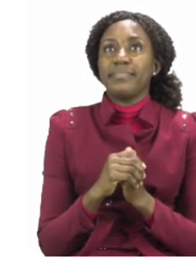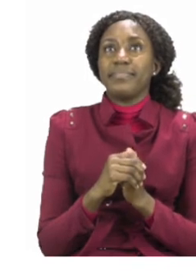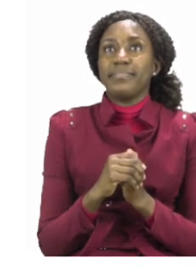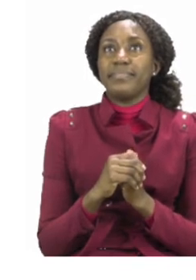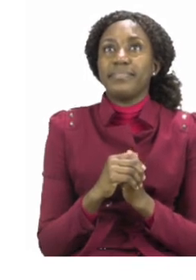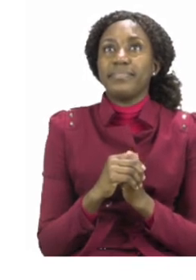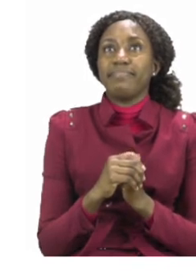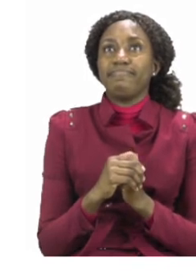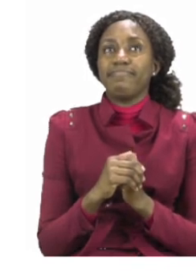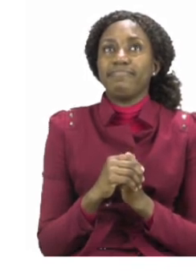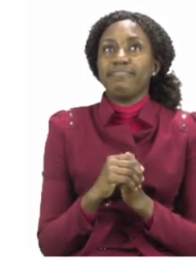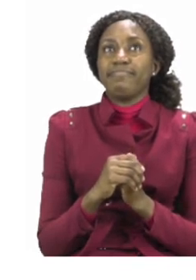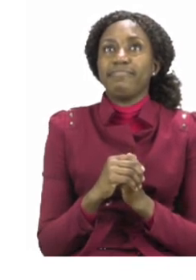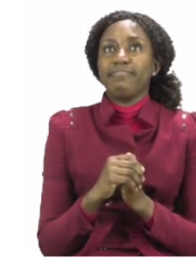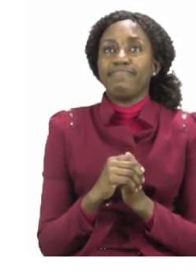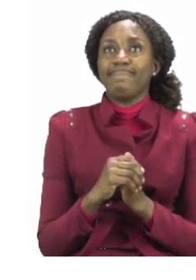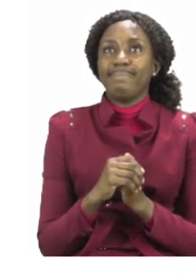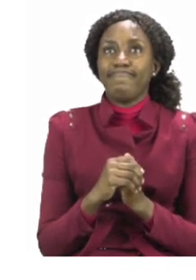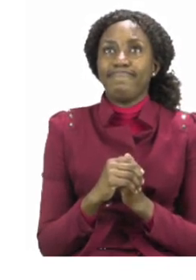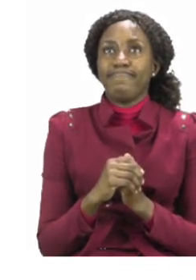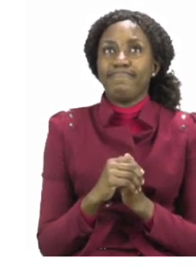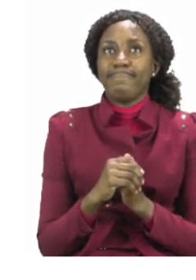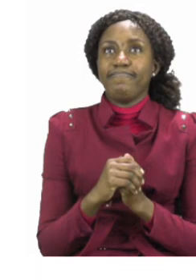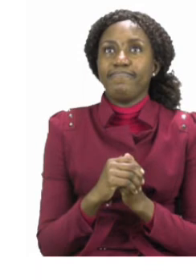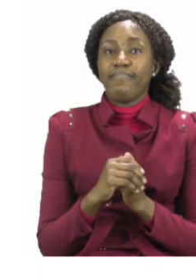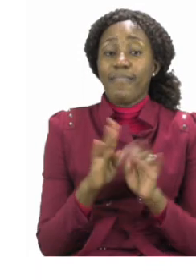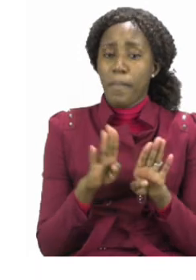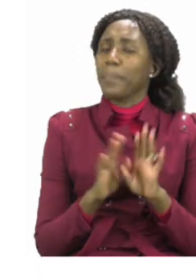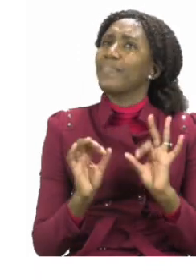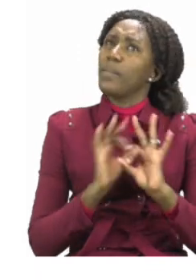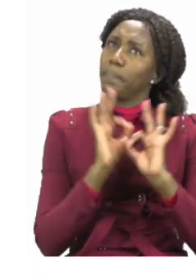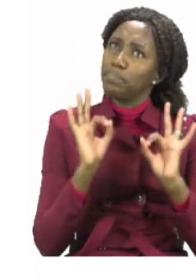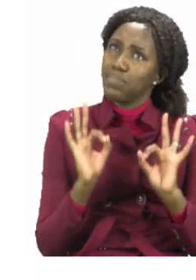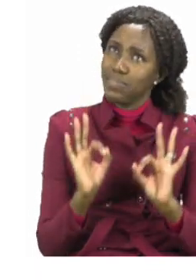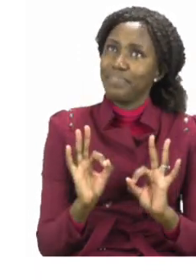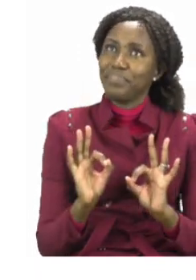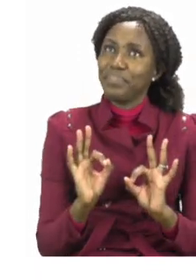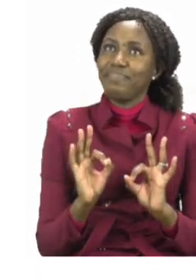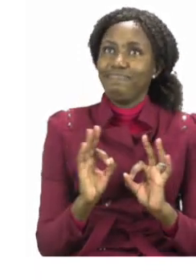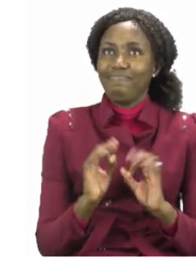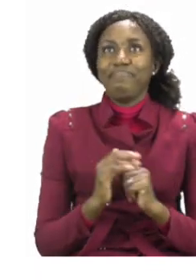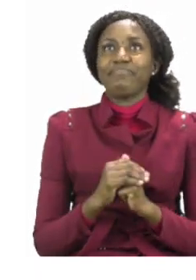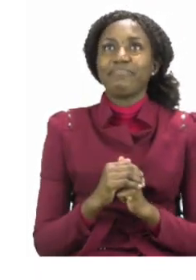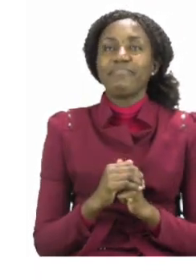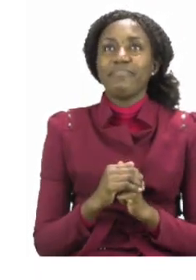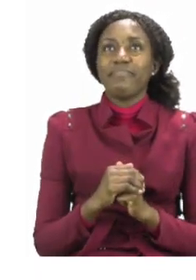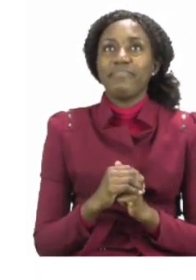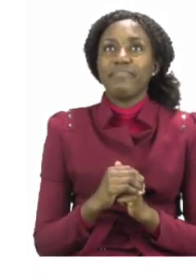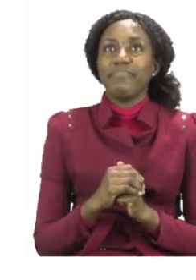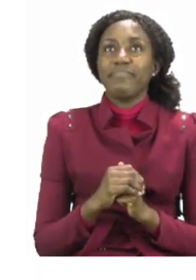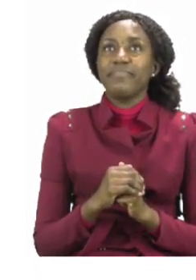your collage nice and colorful, and also that it looks good and feels